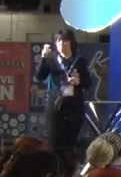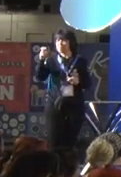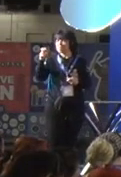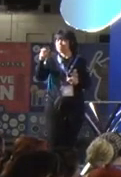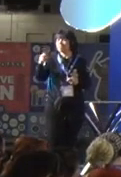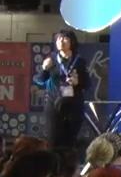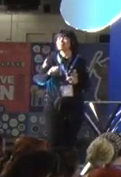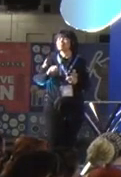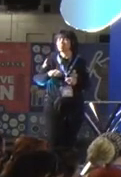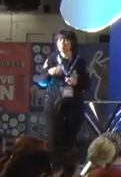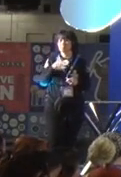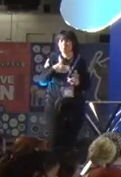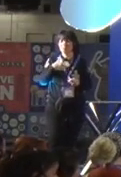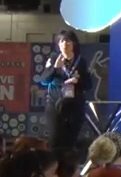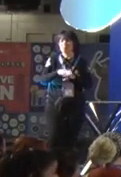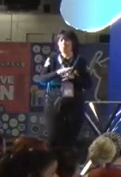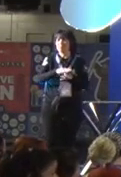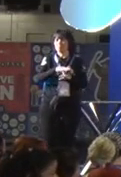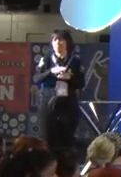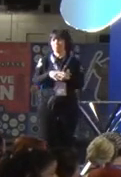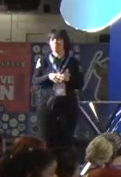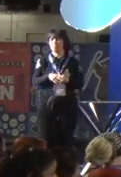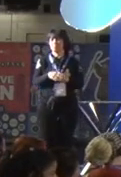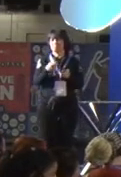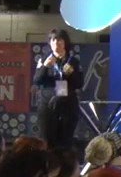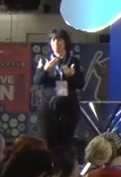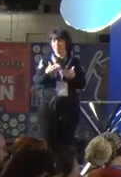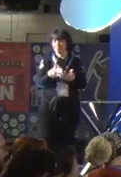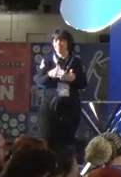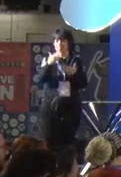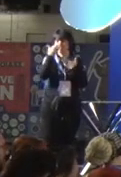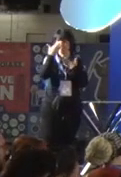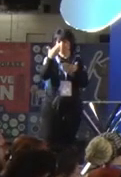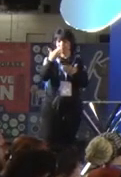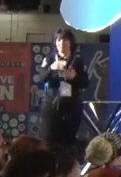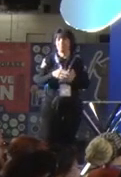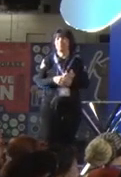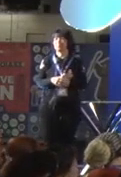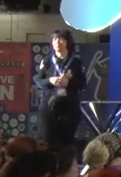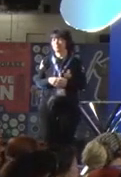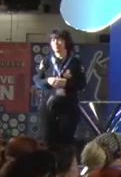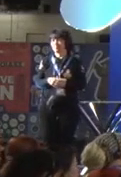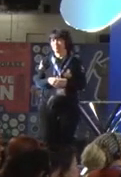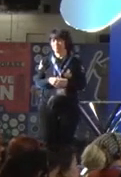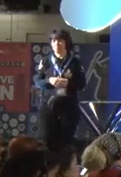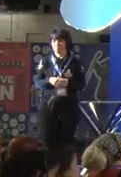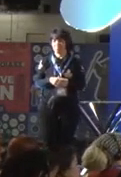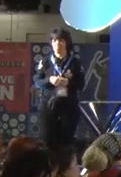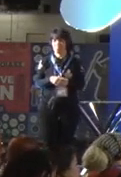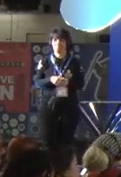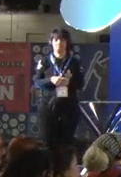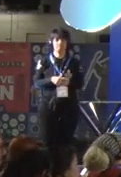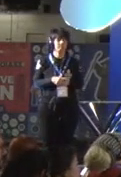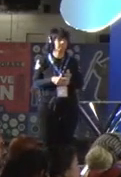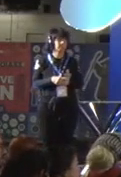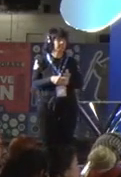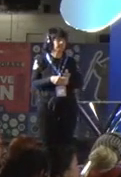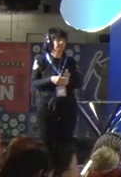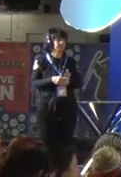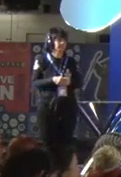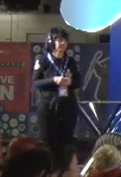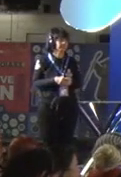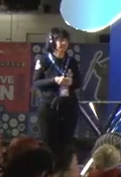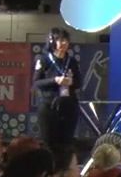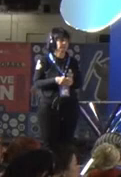na Expo Dubai 2020. Tudo bem. Tá. Thank you. Aqui.